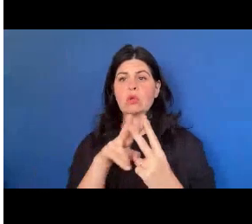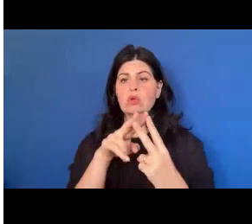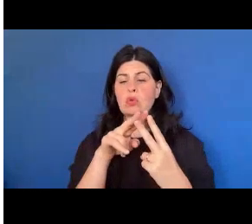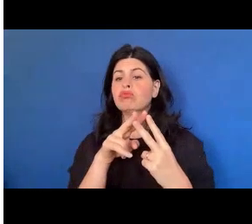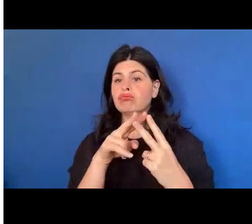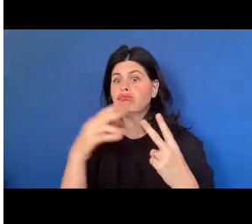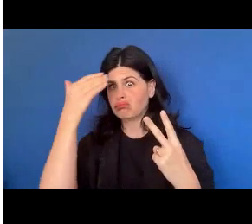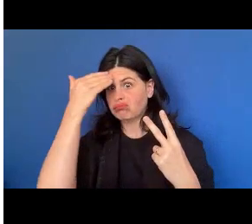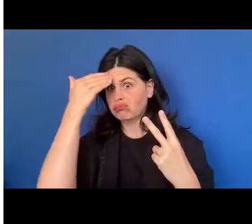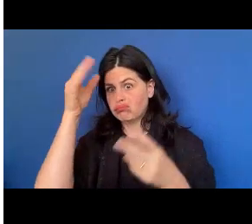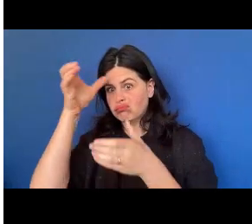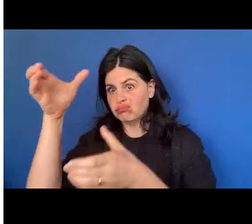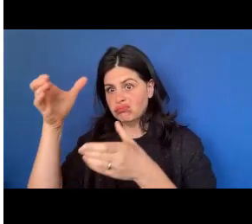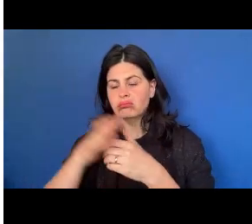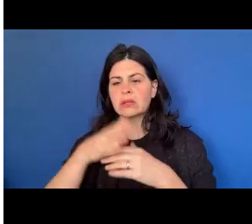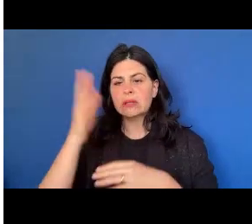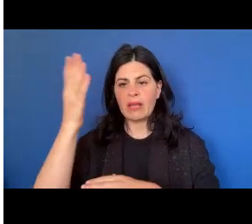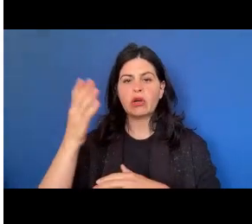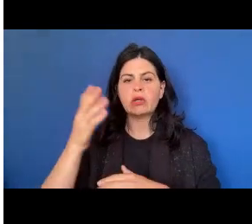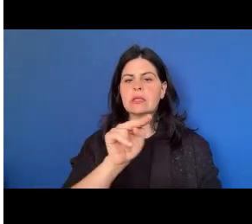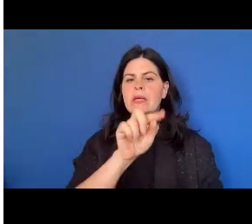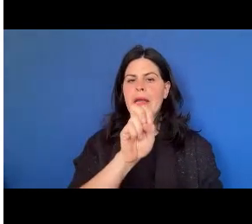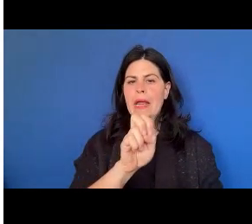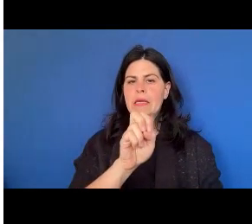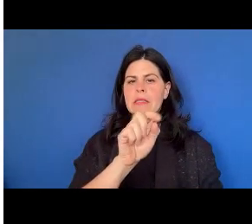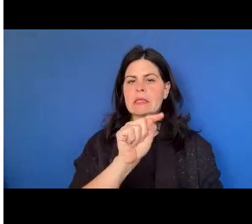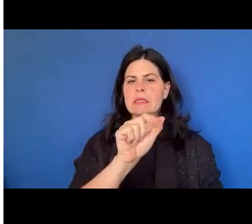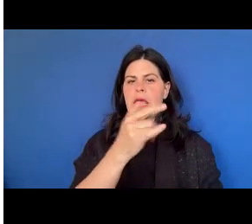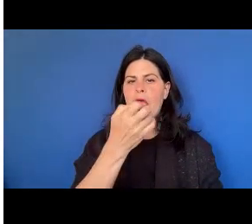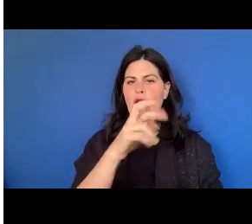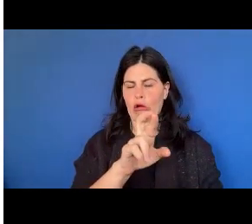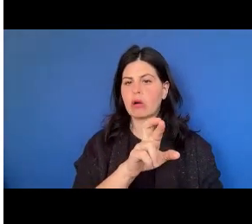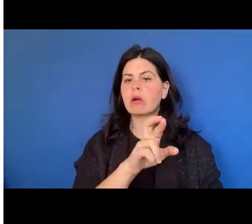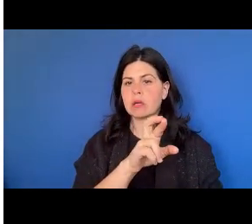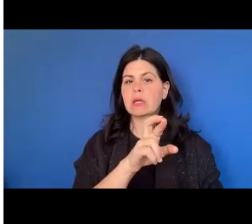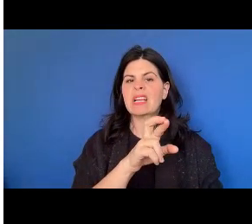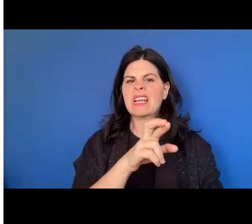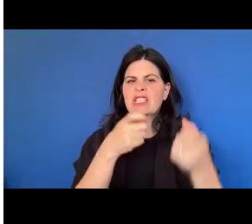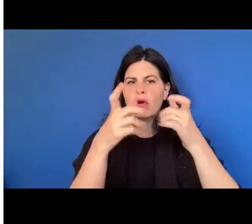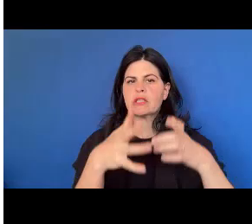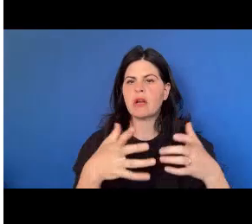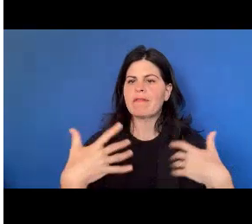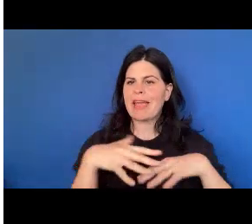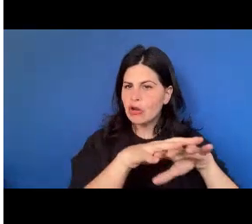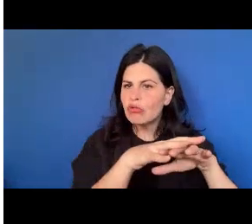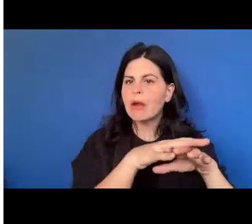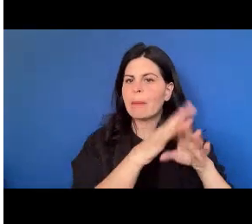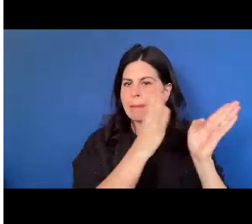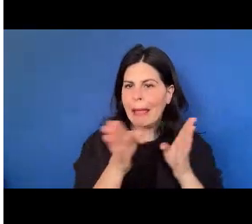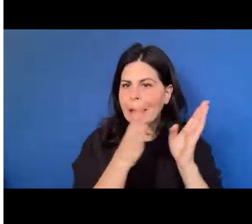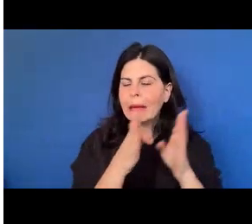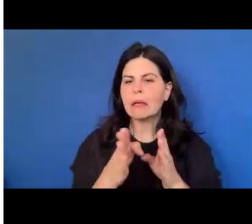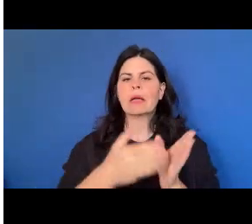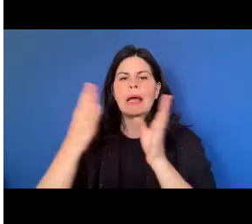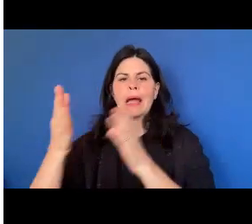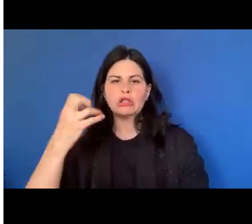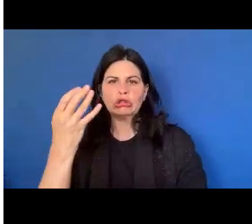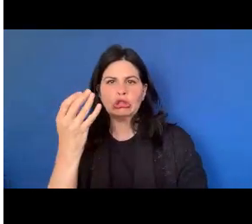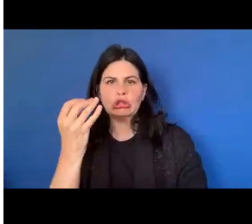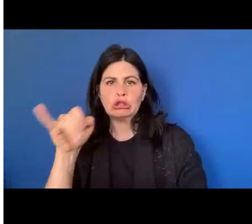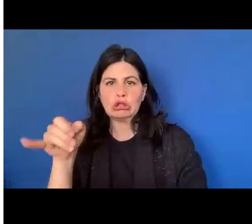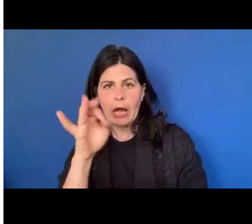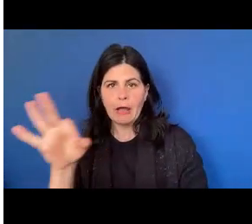We have Nate Taylor, who's the Director of Integrated Infrastructure Planning, and Jeff Danker, who is the Manager of